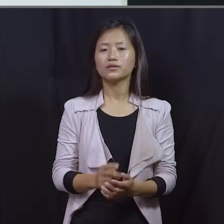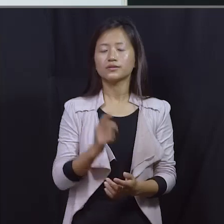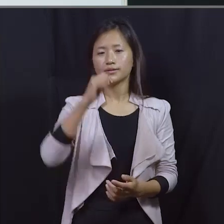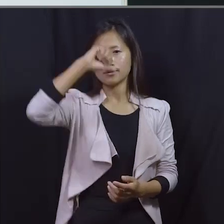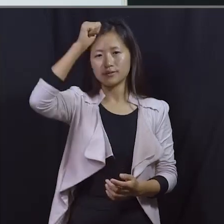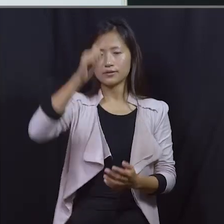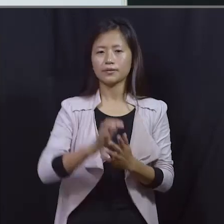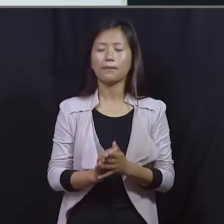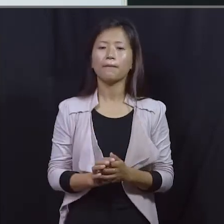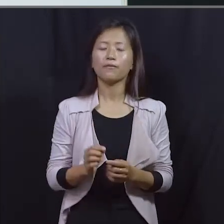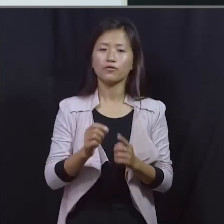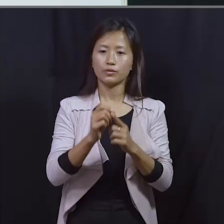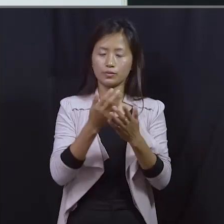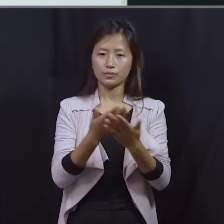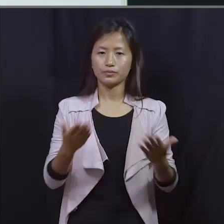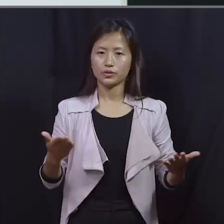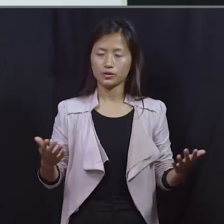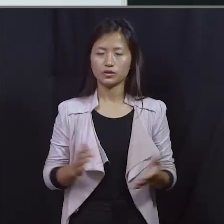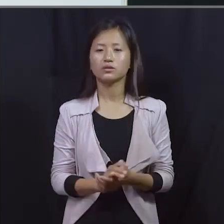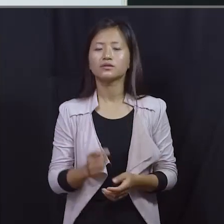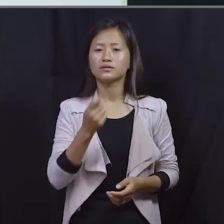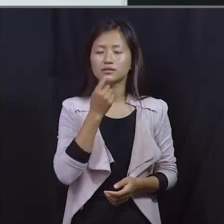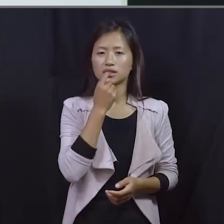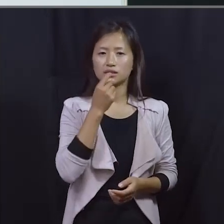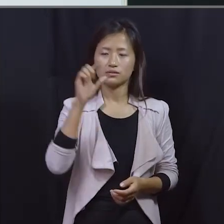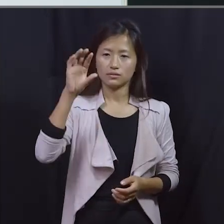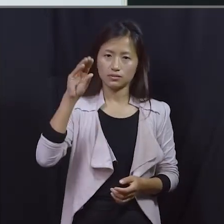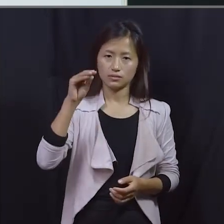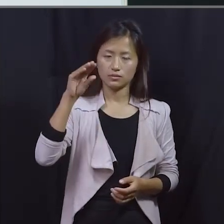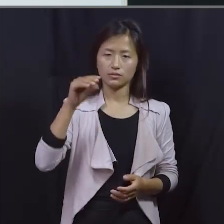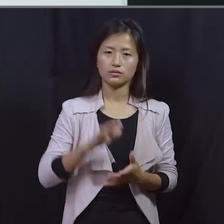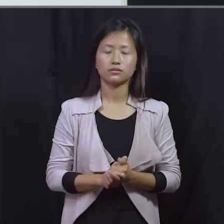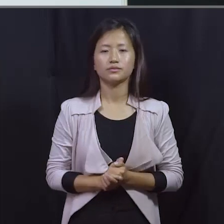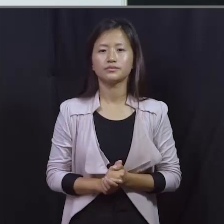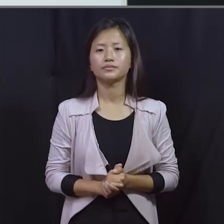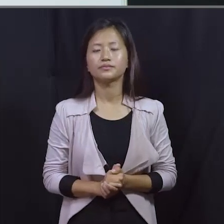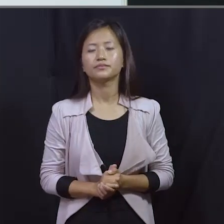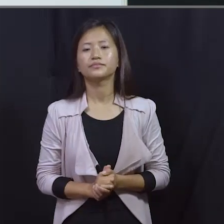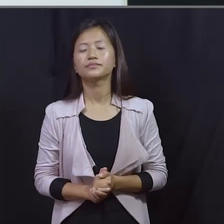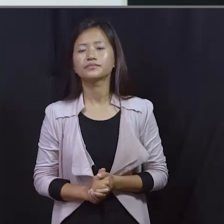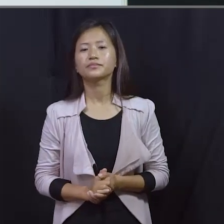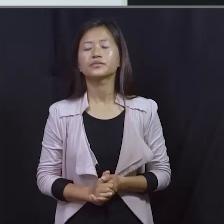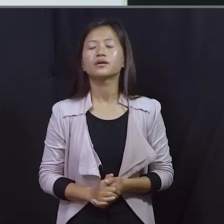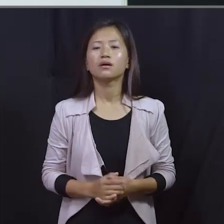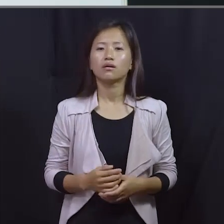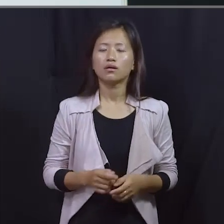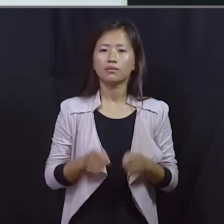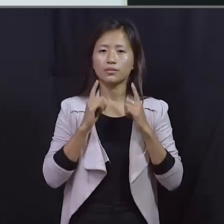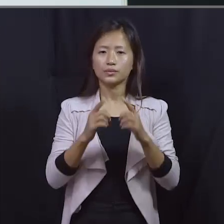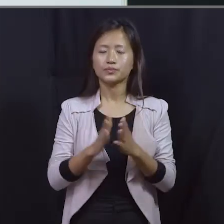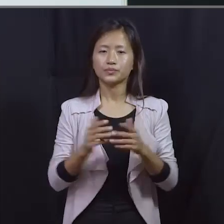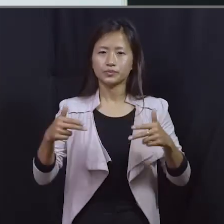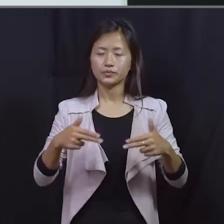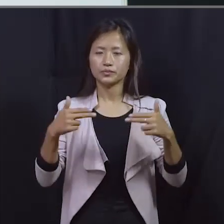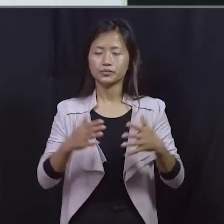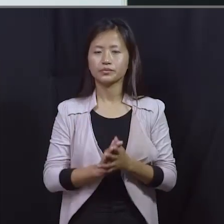the production of cotton. Please keep in mind that before 1860 the British depended on America for the production of cotton, but when Civil War